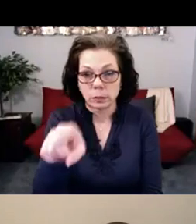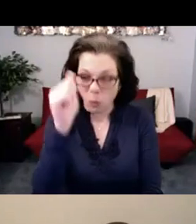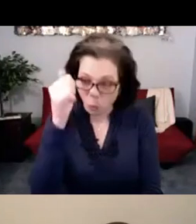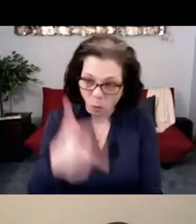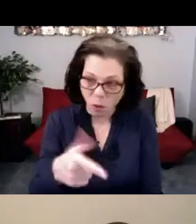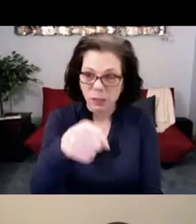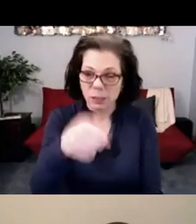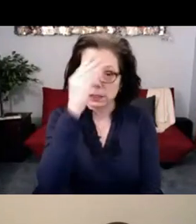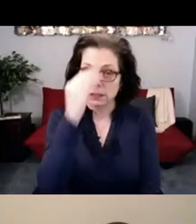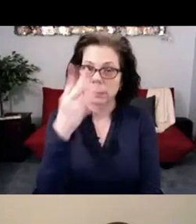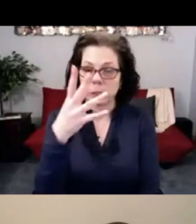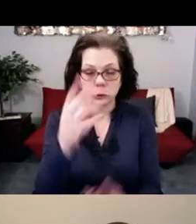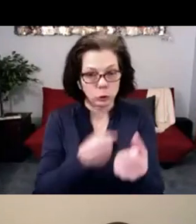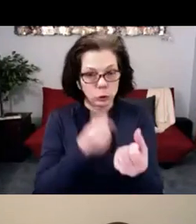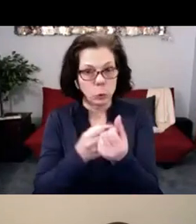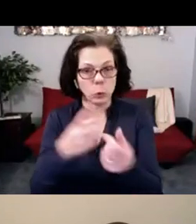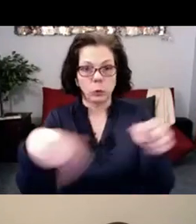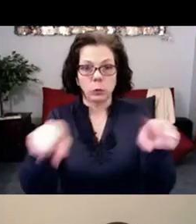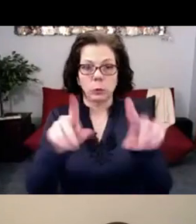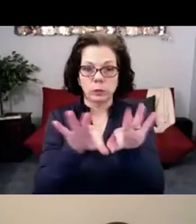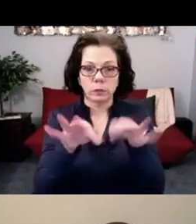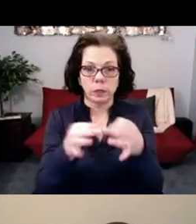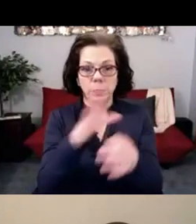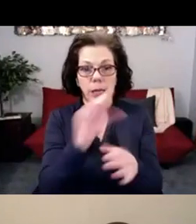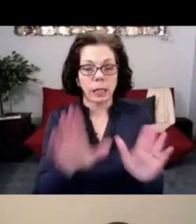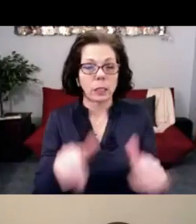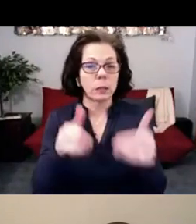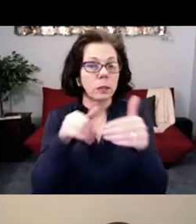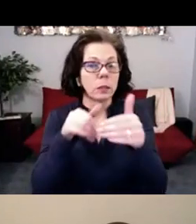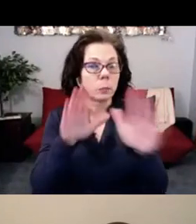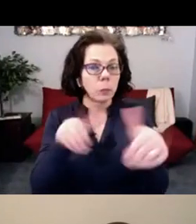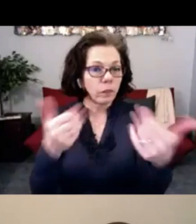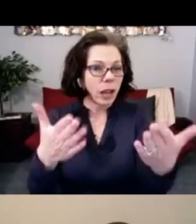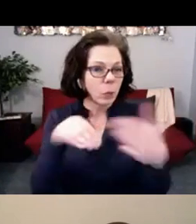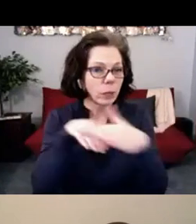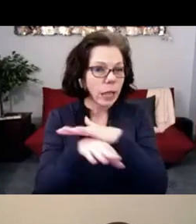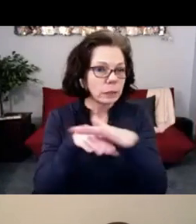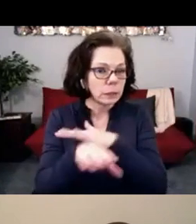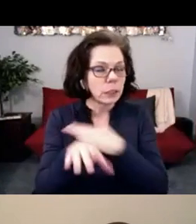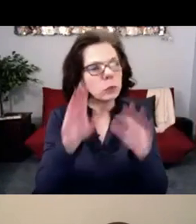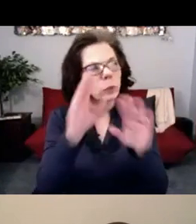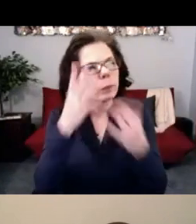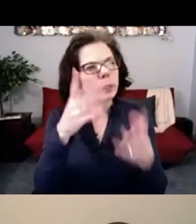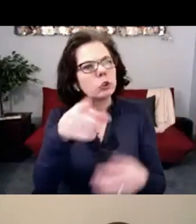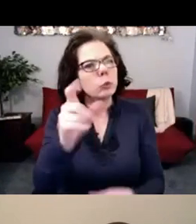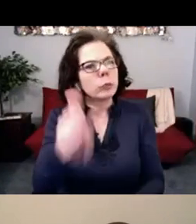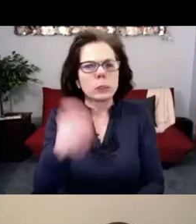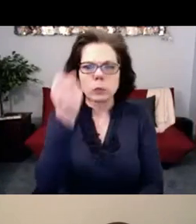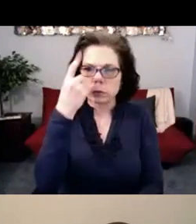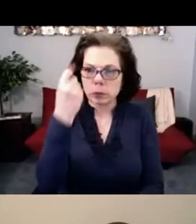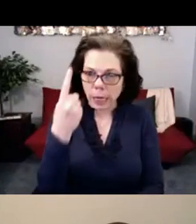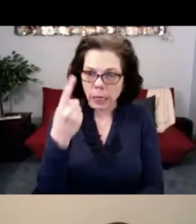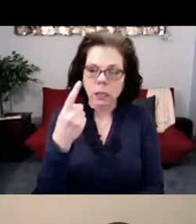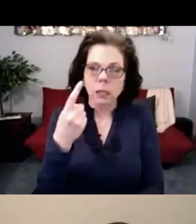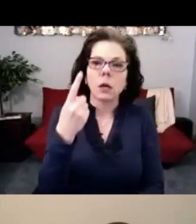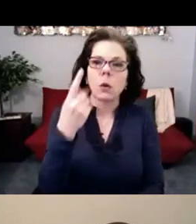is being provided to support you as families and to provide you with access to the information you need to understand not only decisions that are being made, but maybe decisions